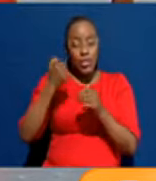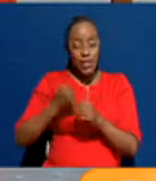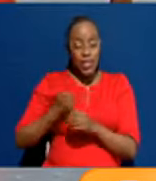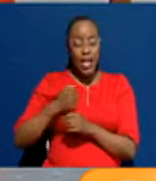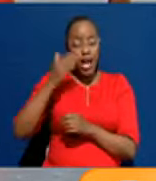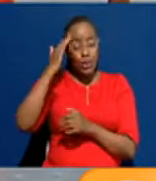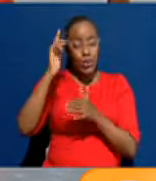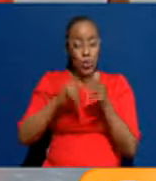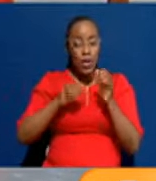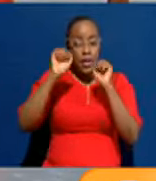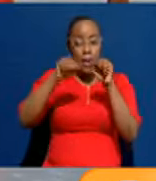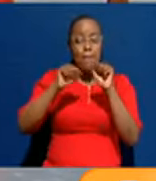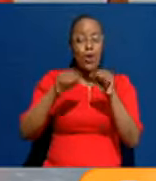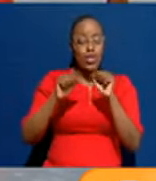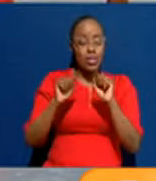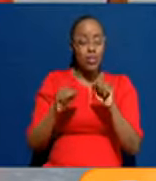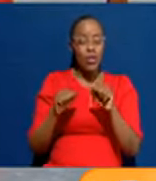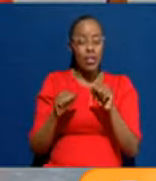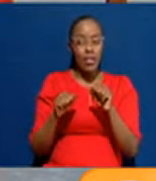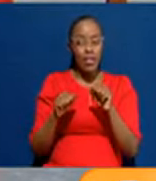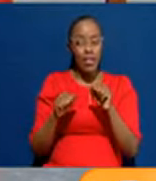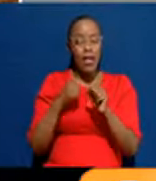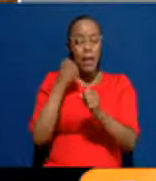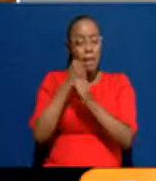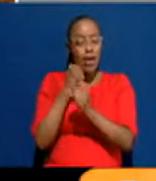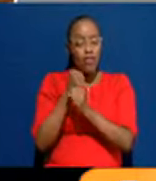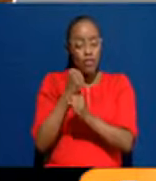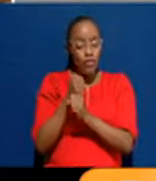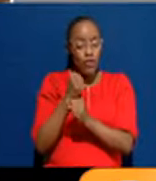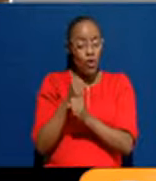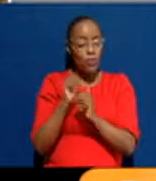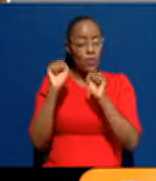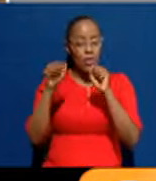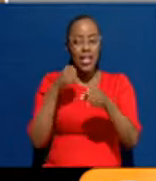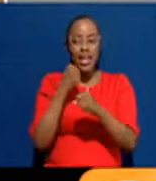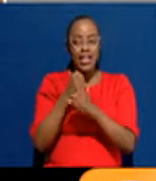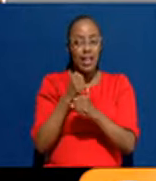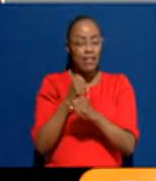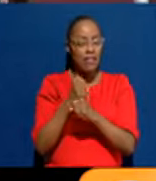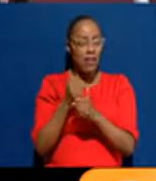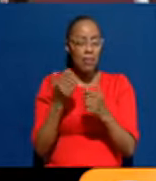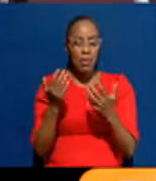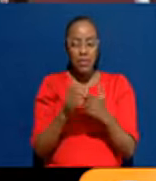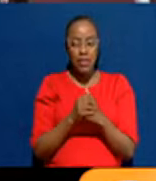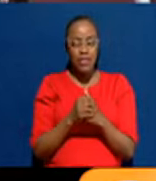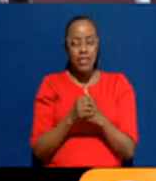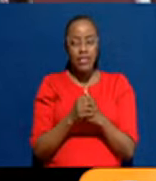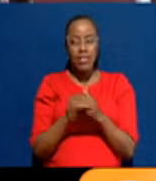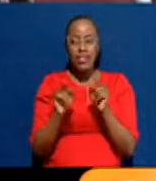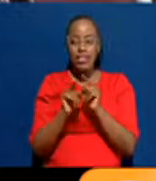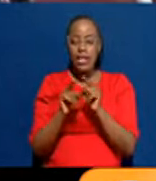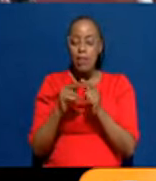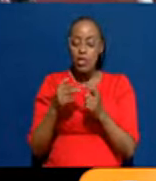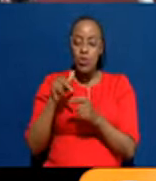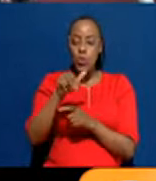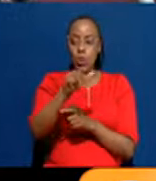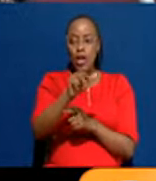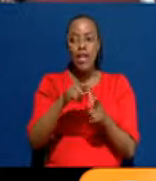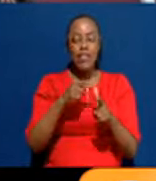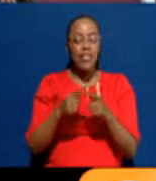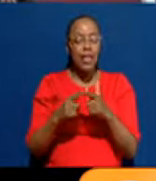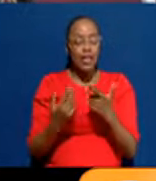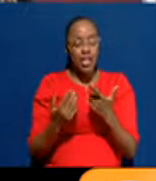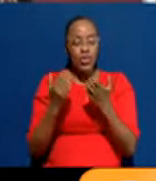what you are, unaweza perform. So, a kaljail, a muke, a walk, a pateki